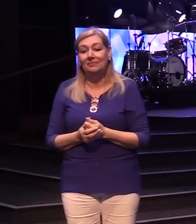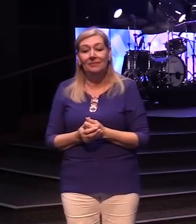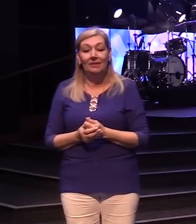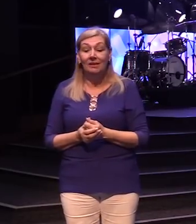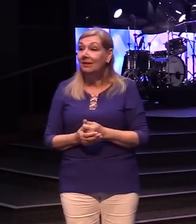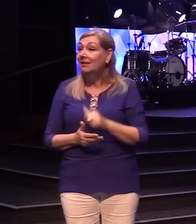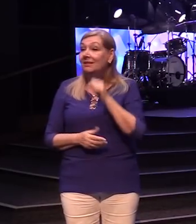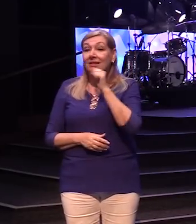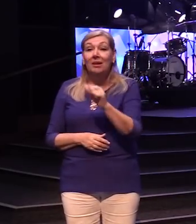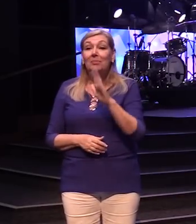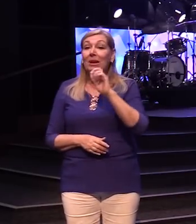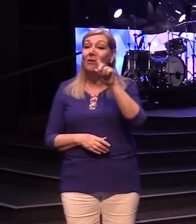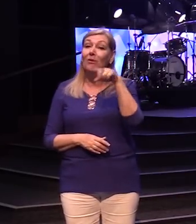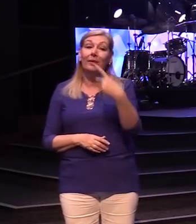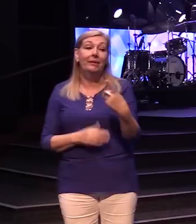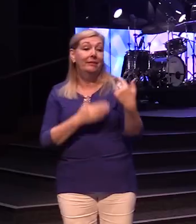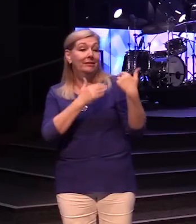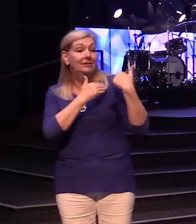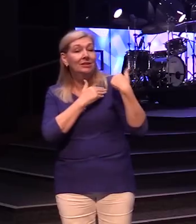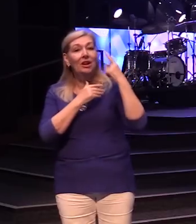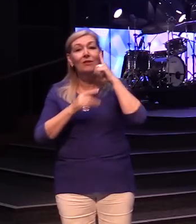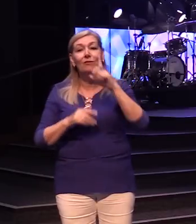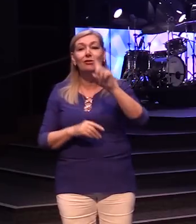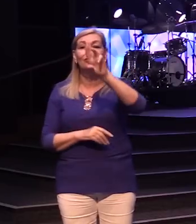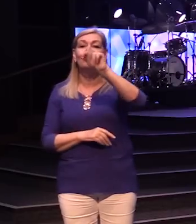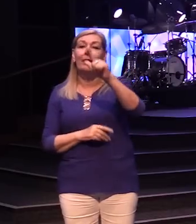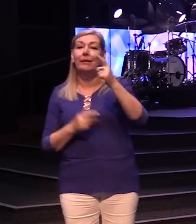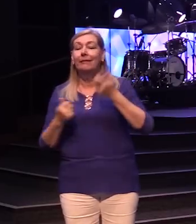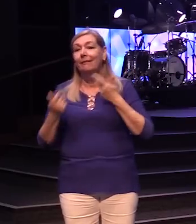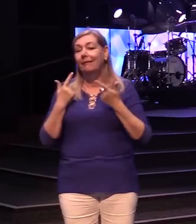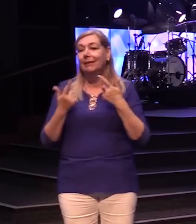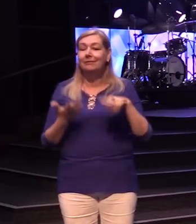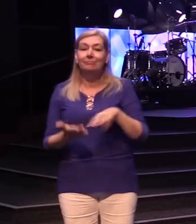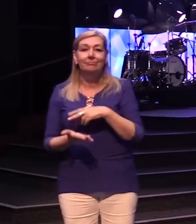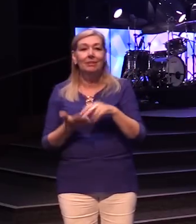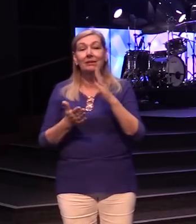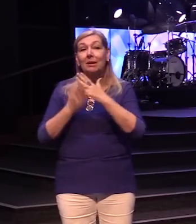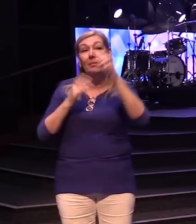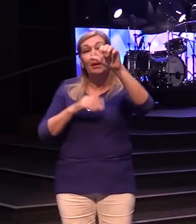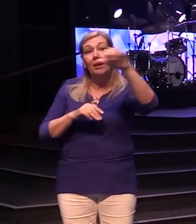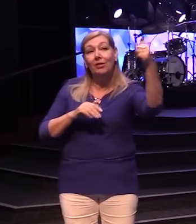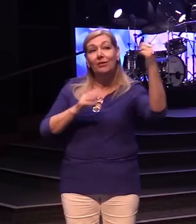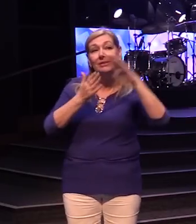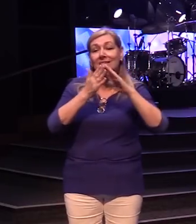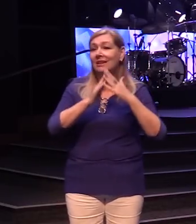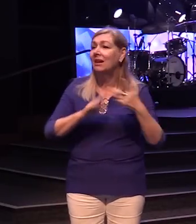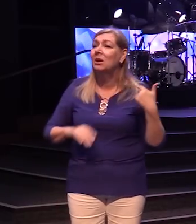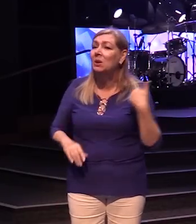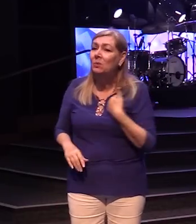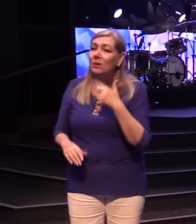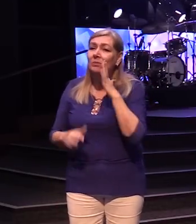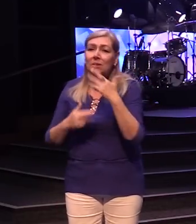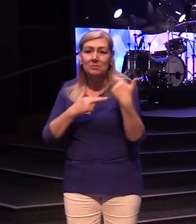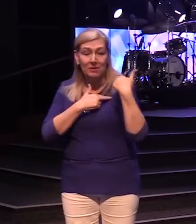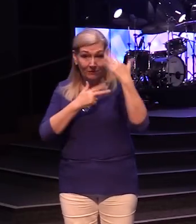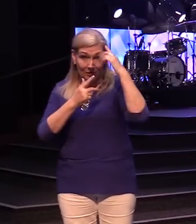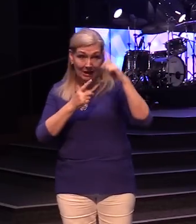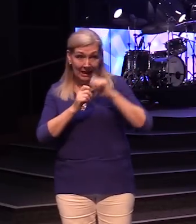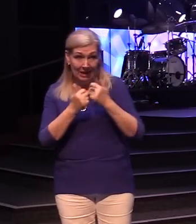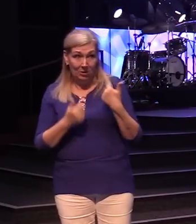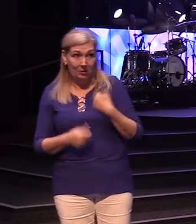We'll not just be held accountable by what drag queens do on Pride Day in some faraway city. We will be held accountable for how we